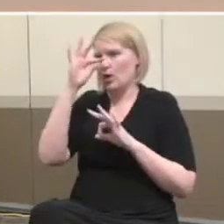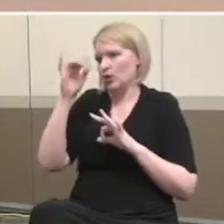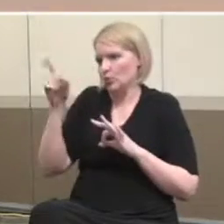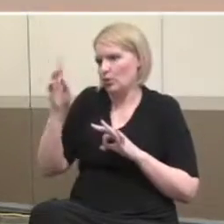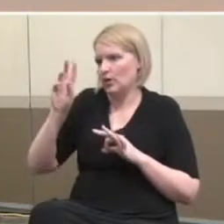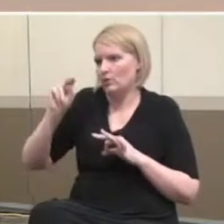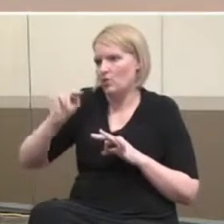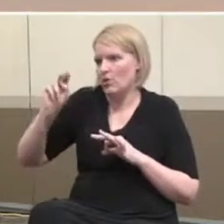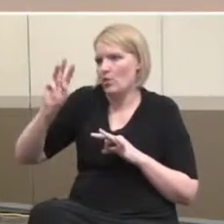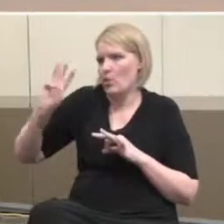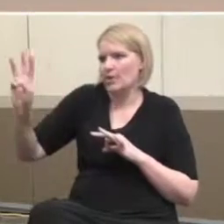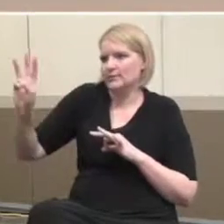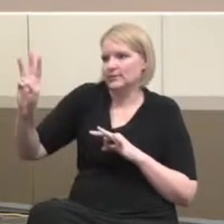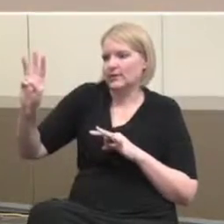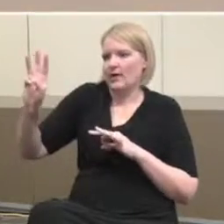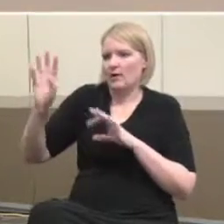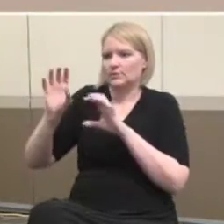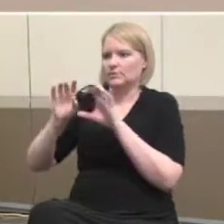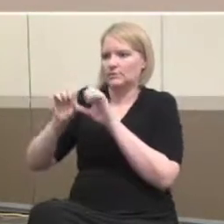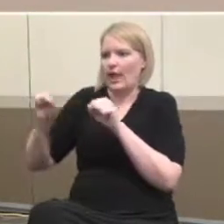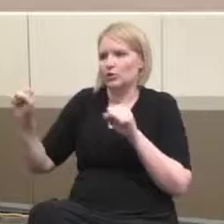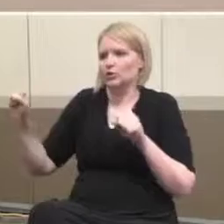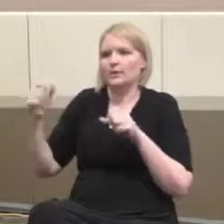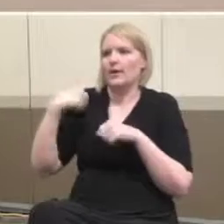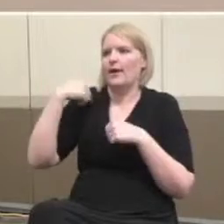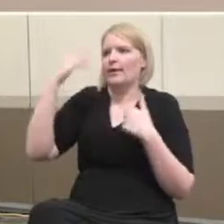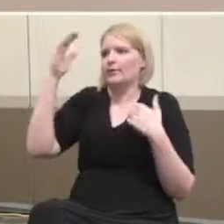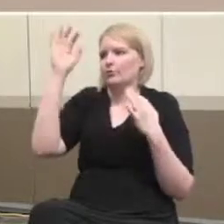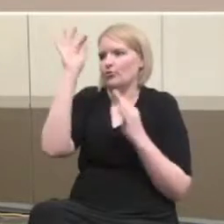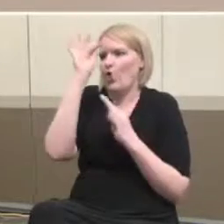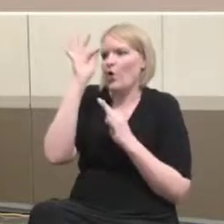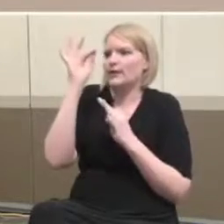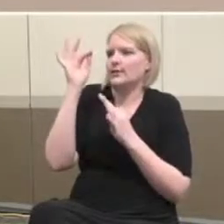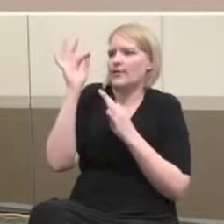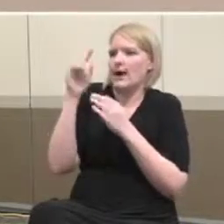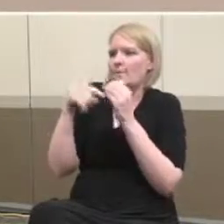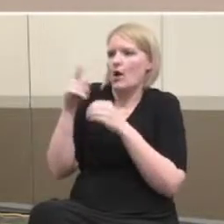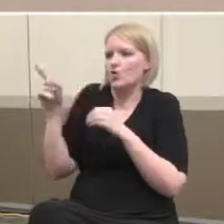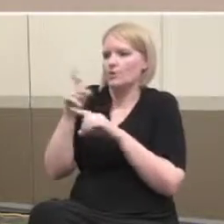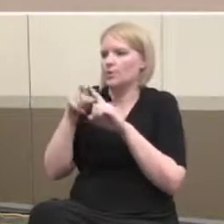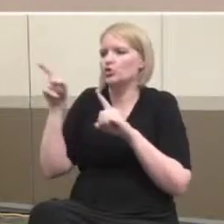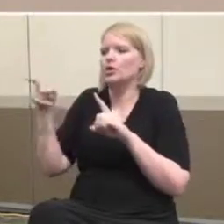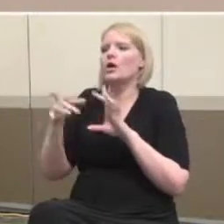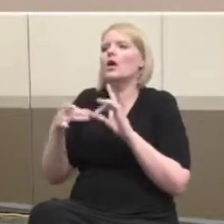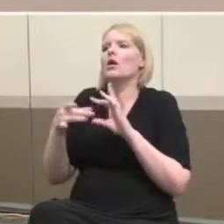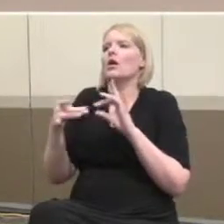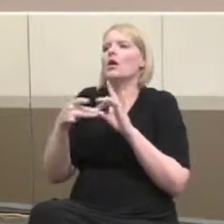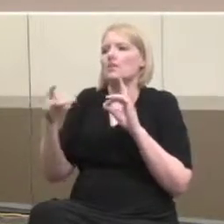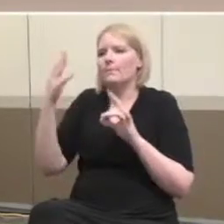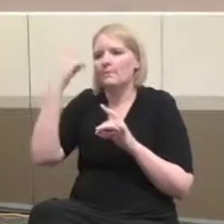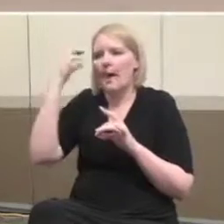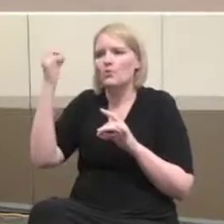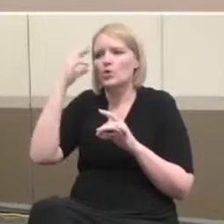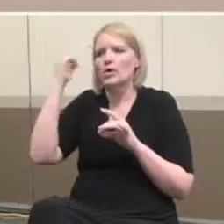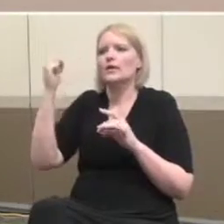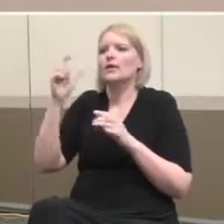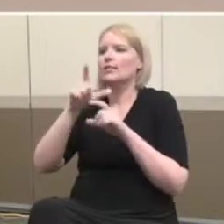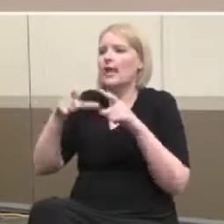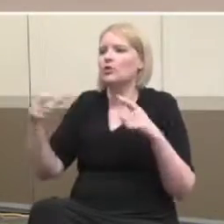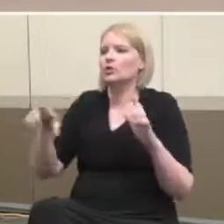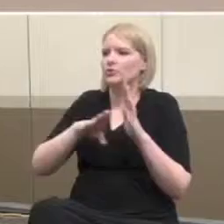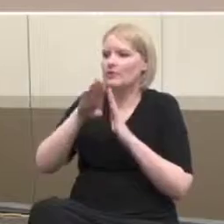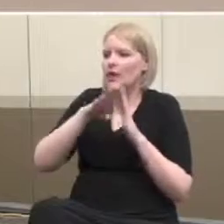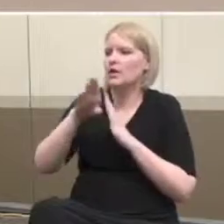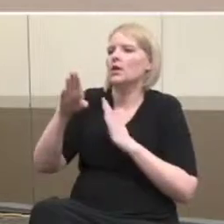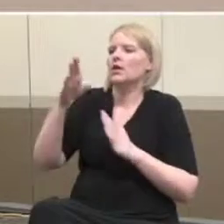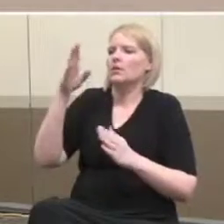on an organ piano scholarship. I didn't know all of the things about her, but she started talking about memory and language development and